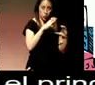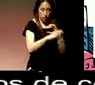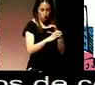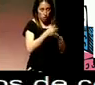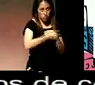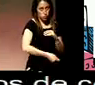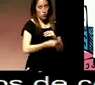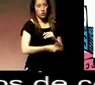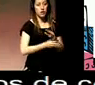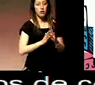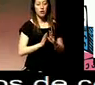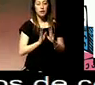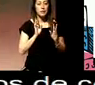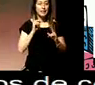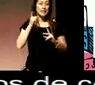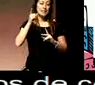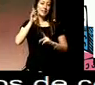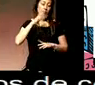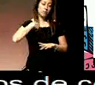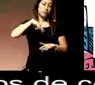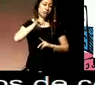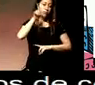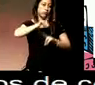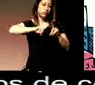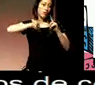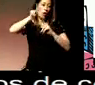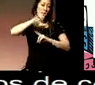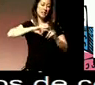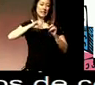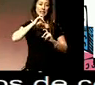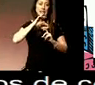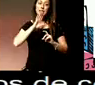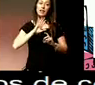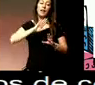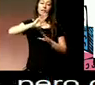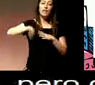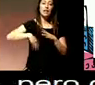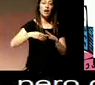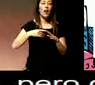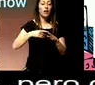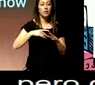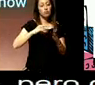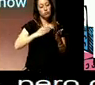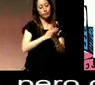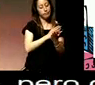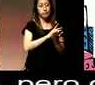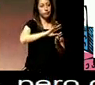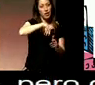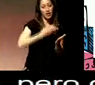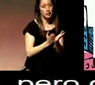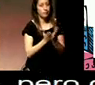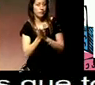difficulties, we had to make a new decision. And now a contest concerning communication is held